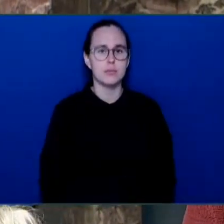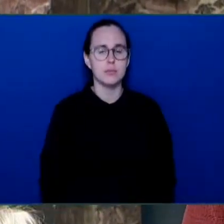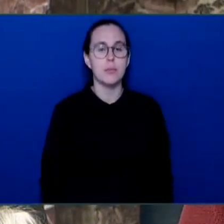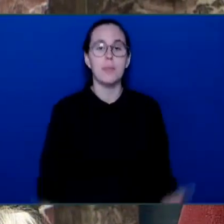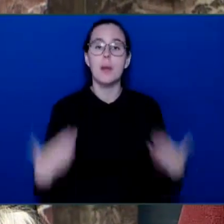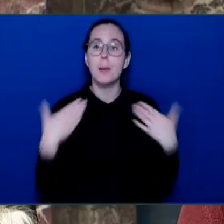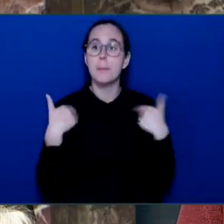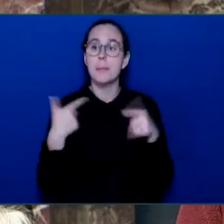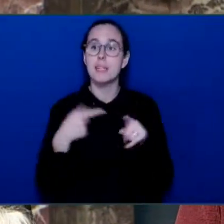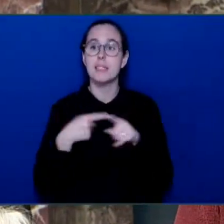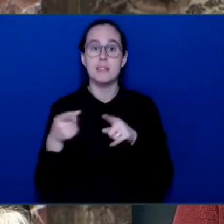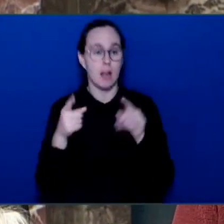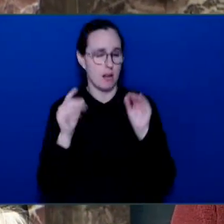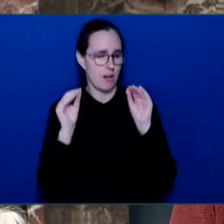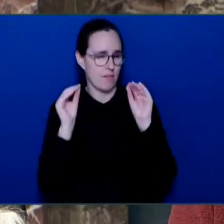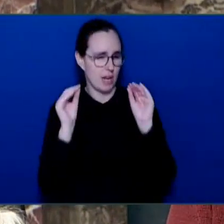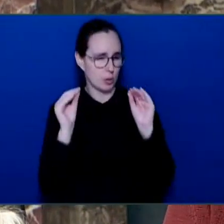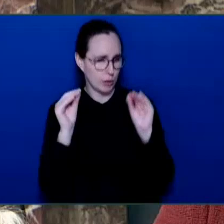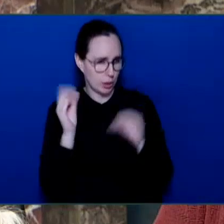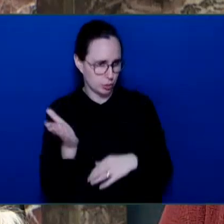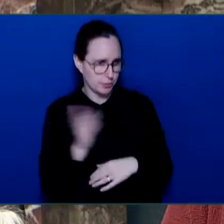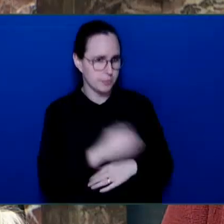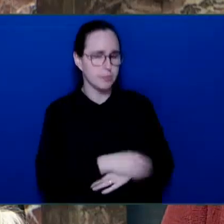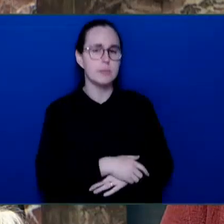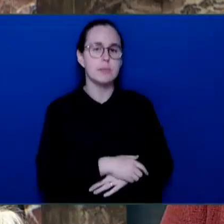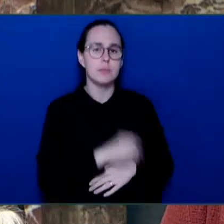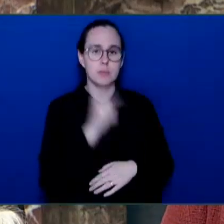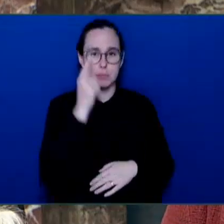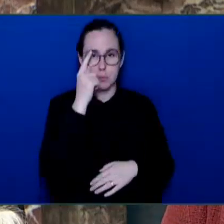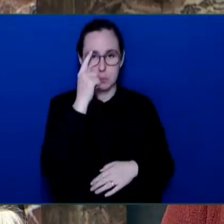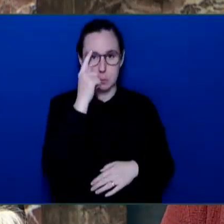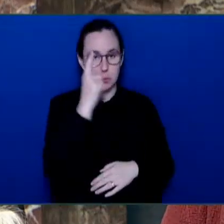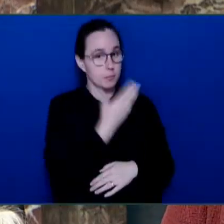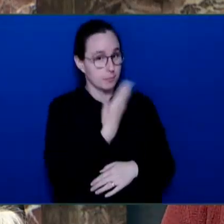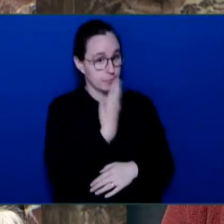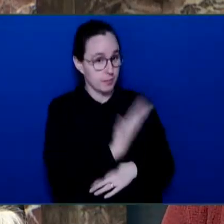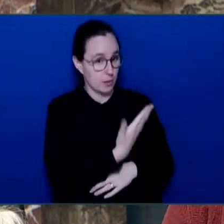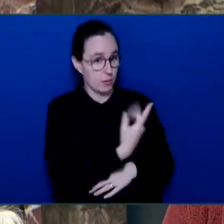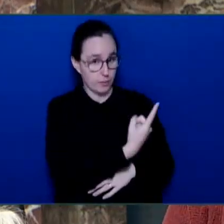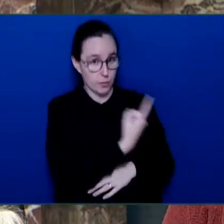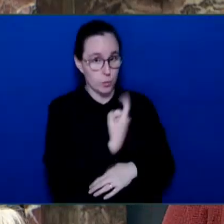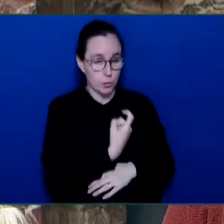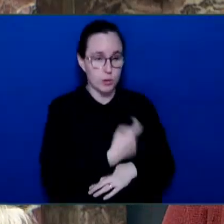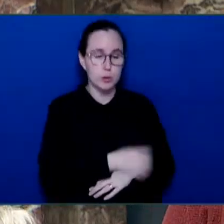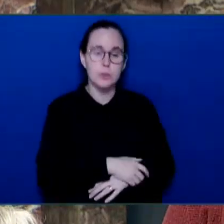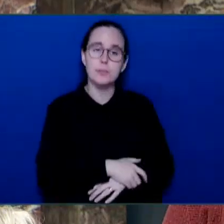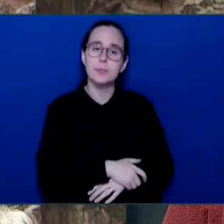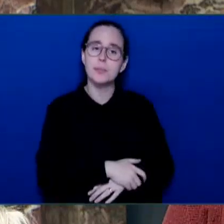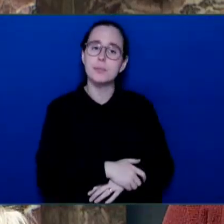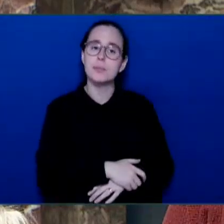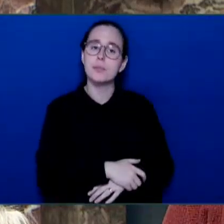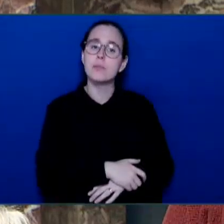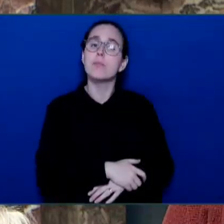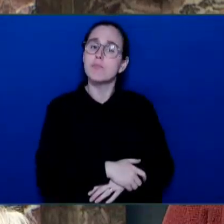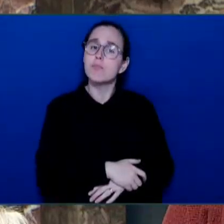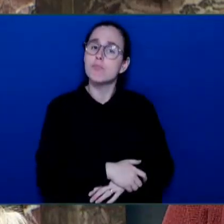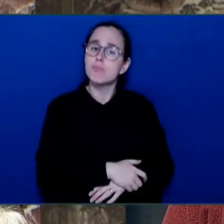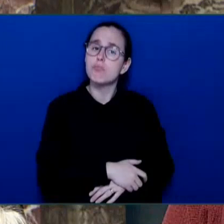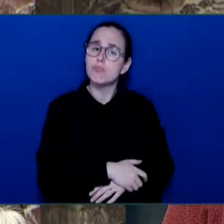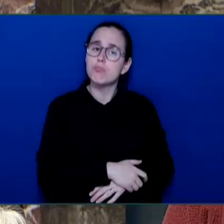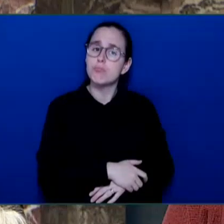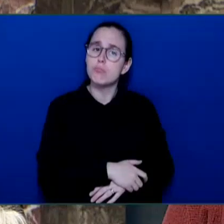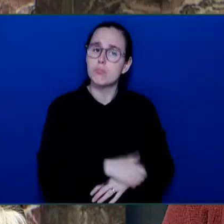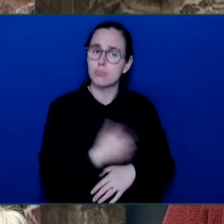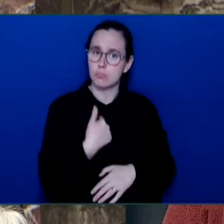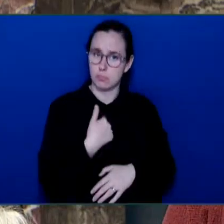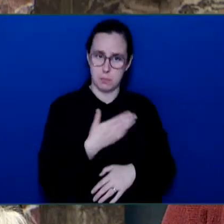Thank you, Mr. Speaker, and thank you to the member for the question. And I'm really glad that the member opposite is asking about Surrey,